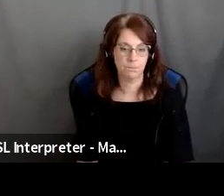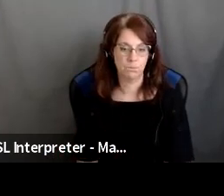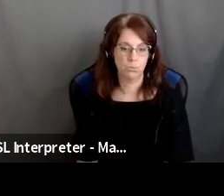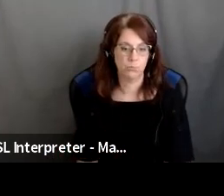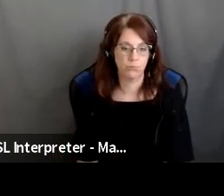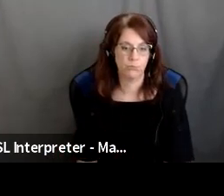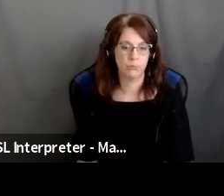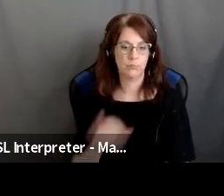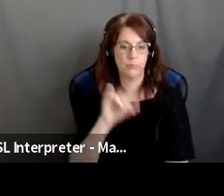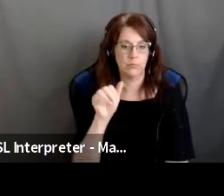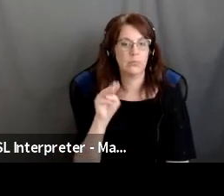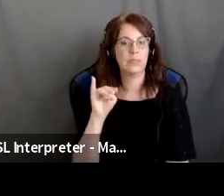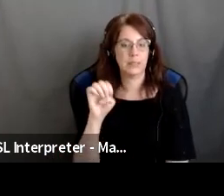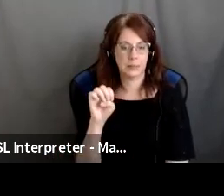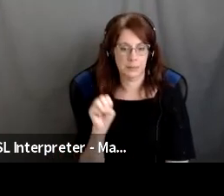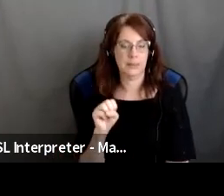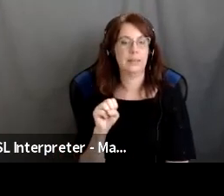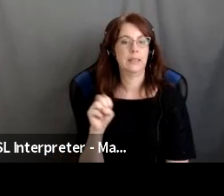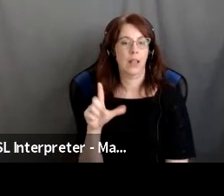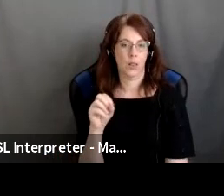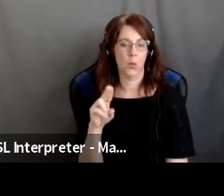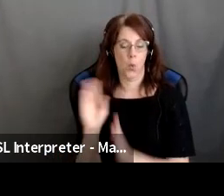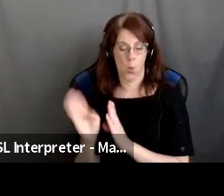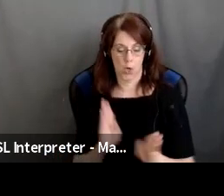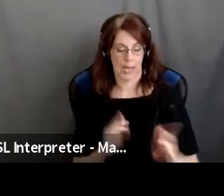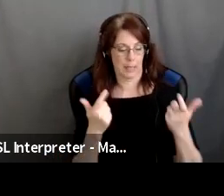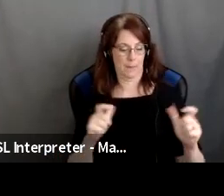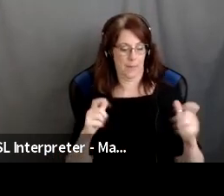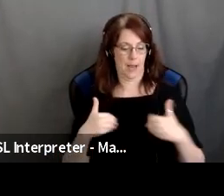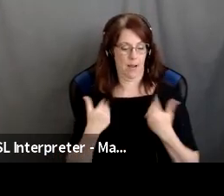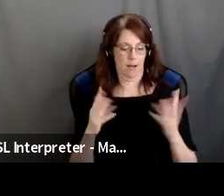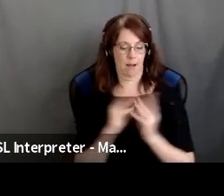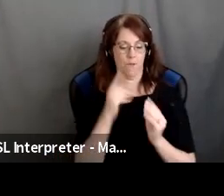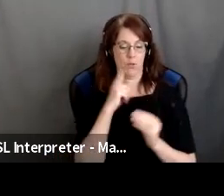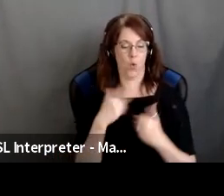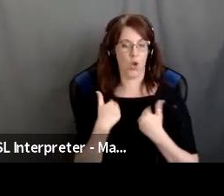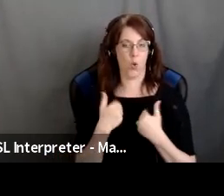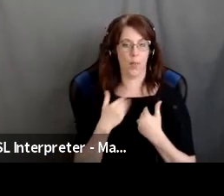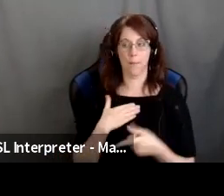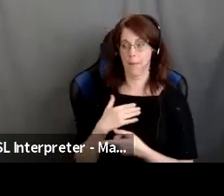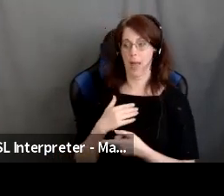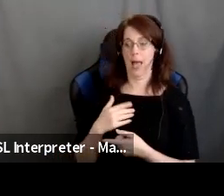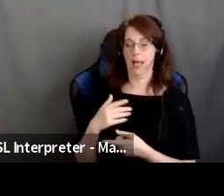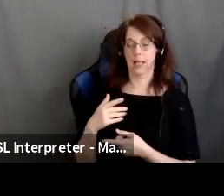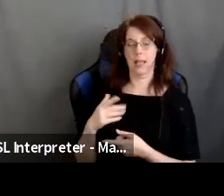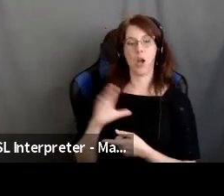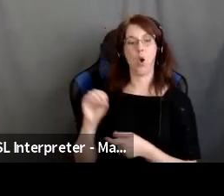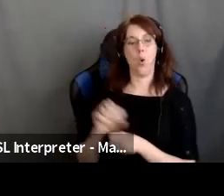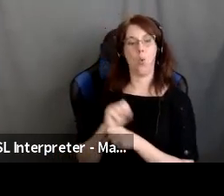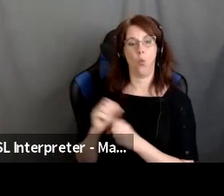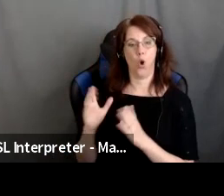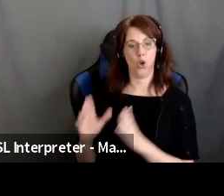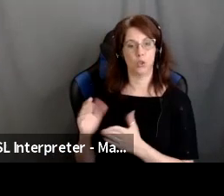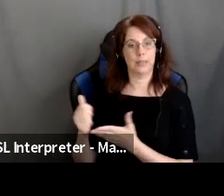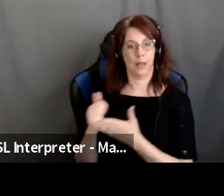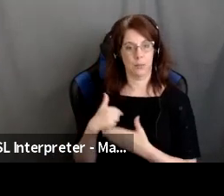And Jamie Lou says, organizing a big group conference for my youth, but my coworkers helped me get through it and not advocating for